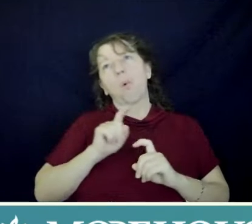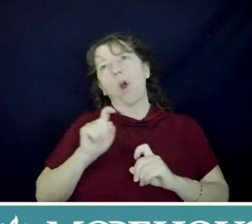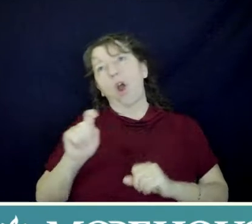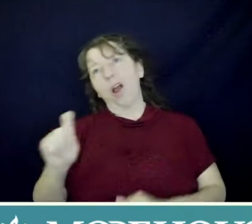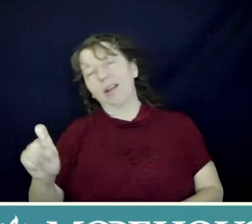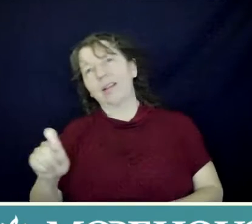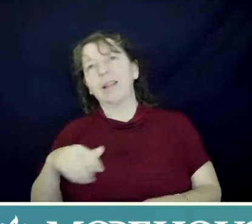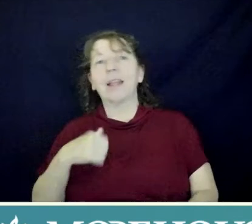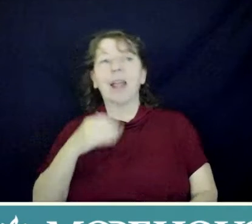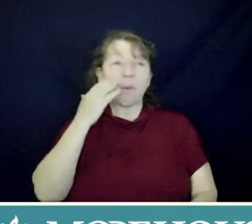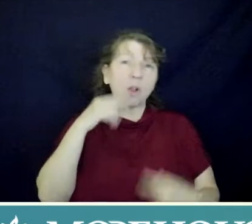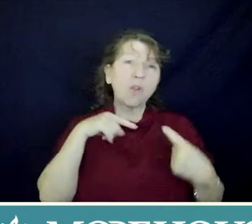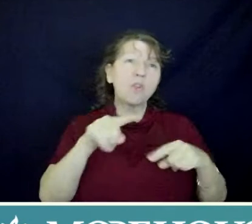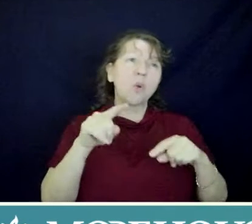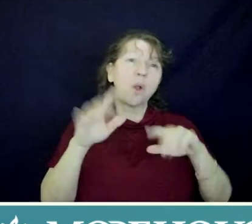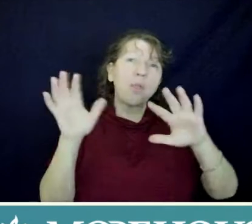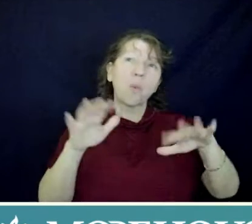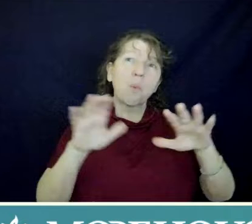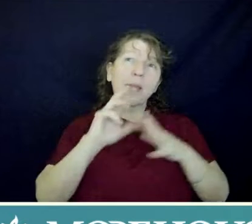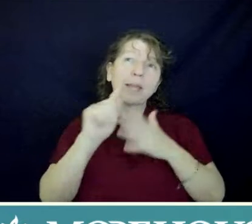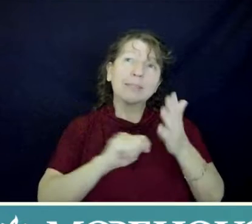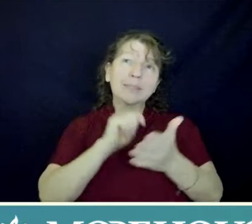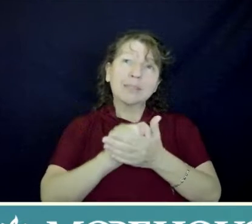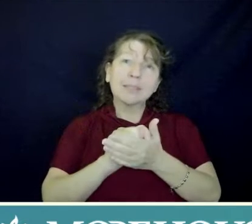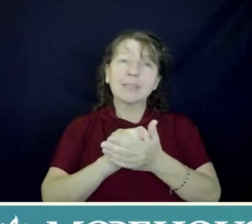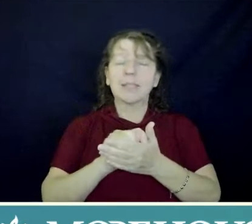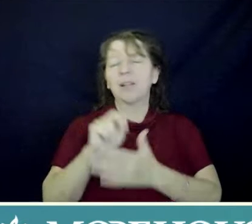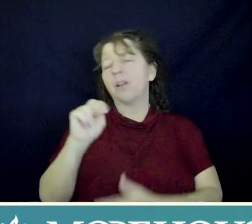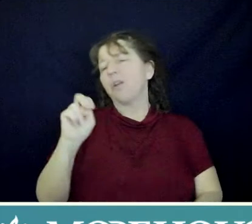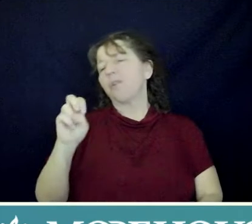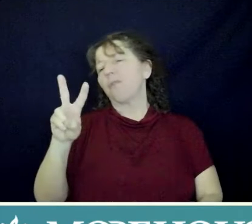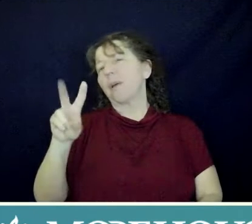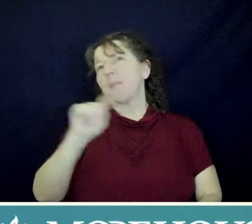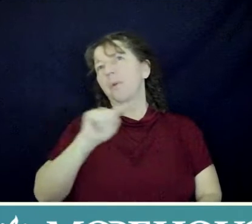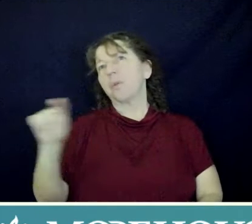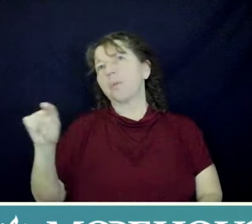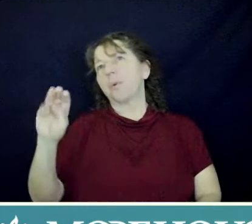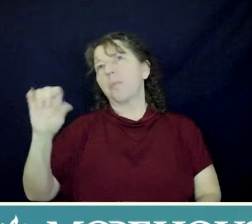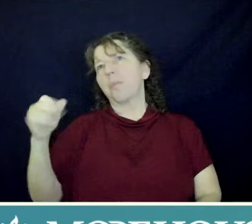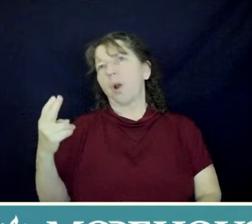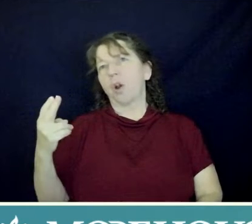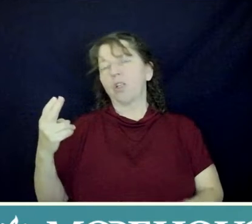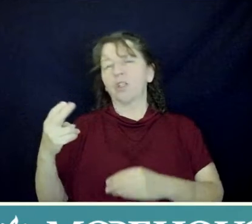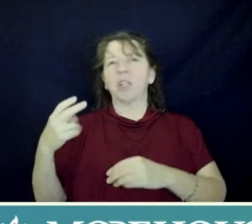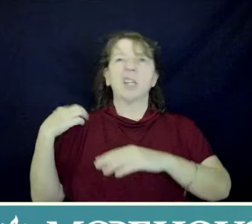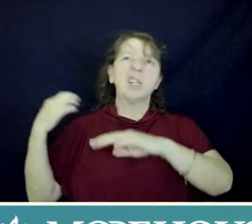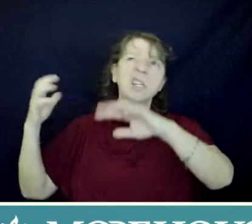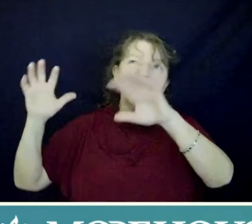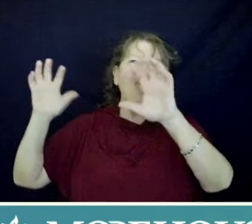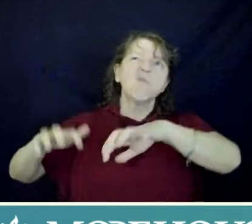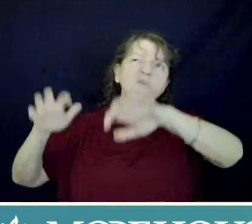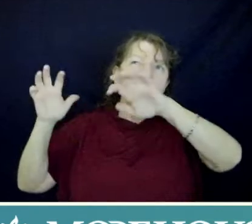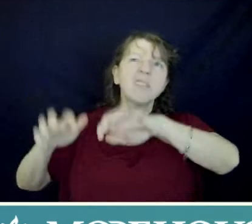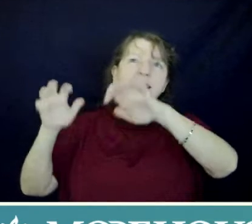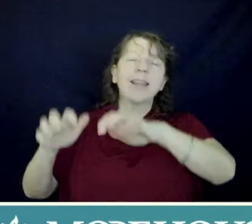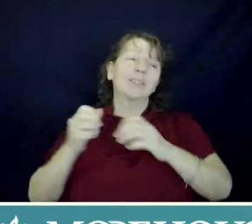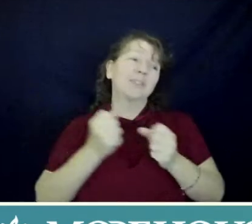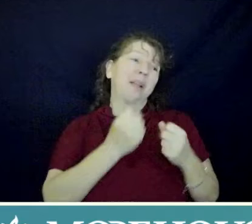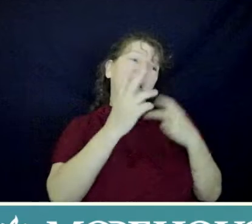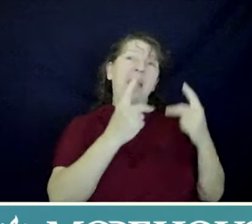rainy season, which runs from November up to end of March, the rains can be quite heavy. So a lot of people, they stay away